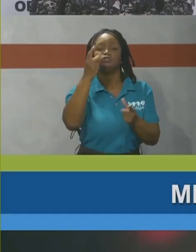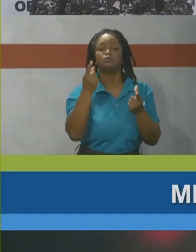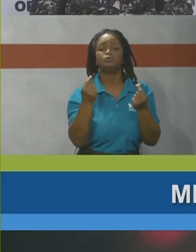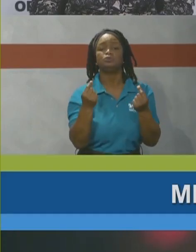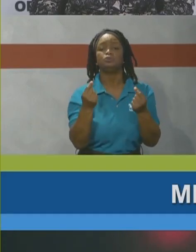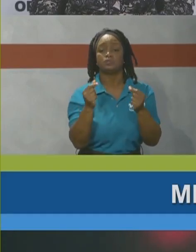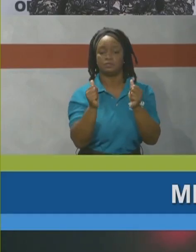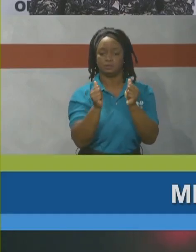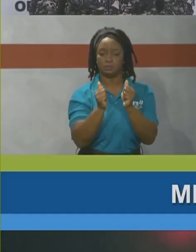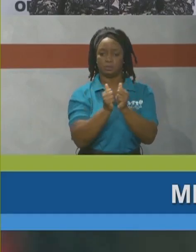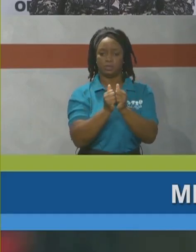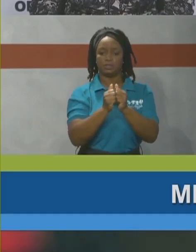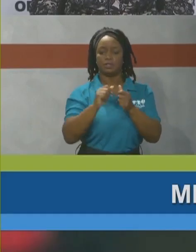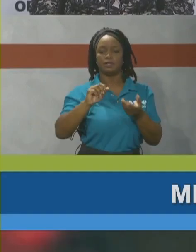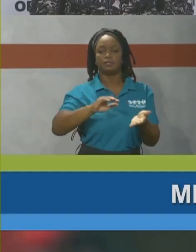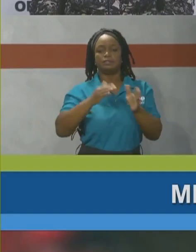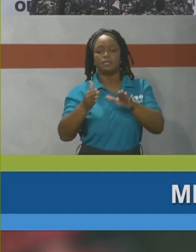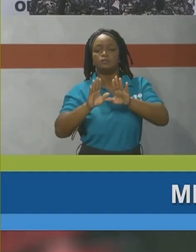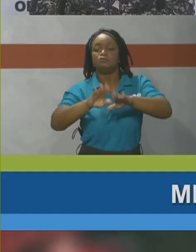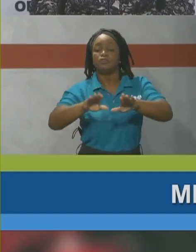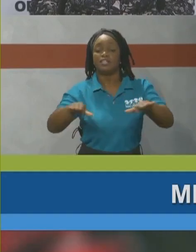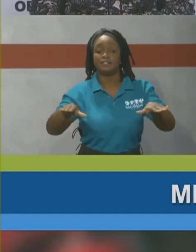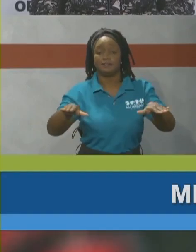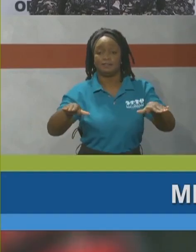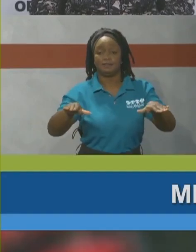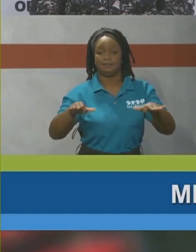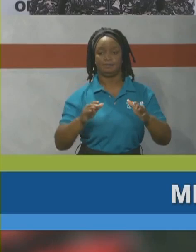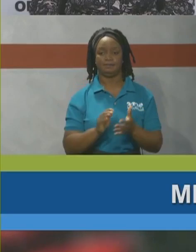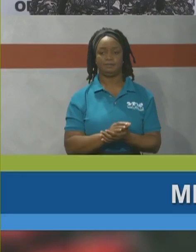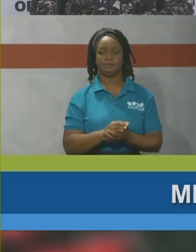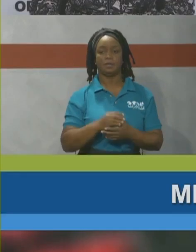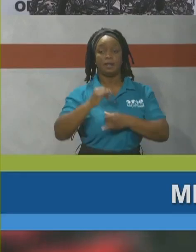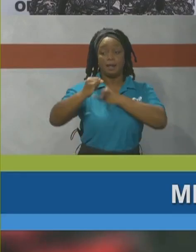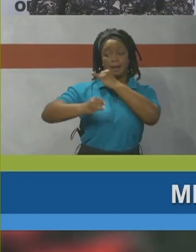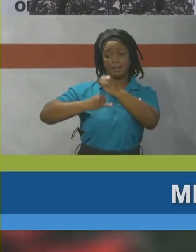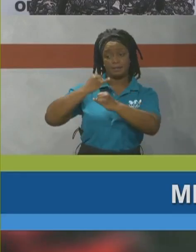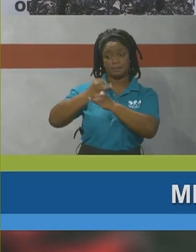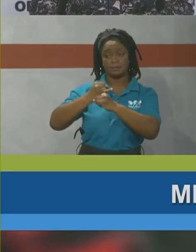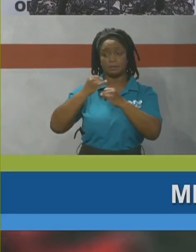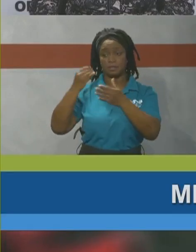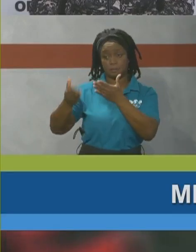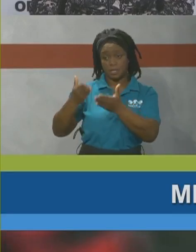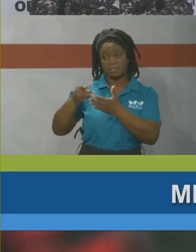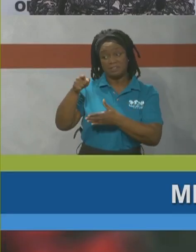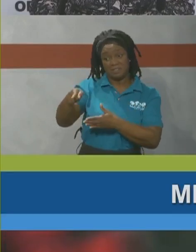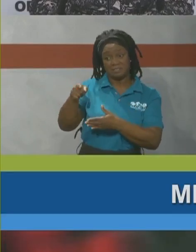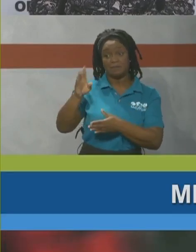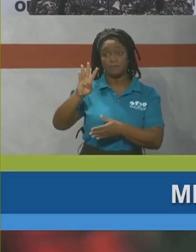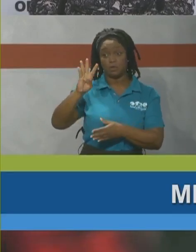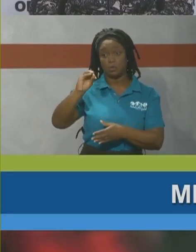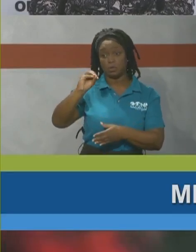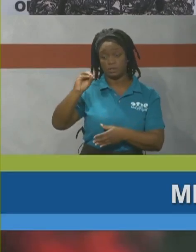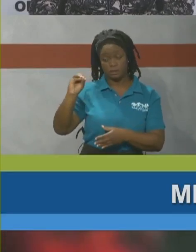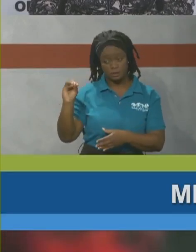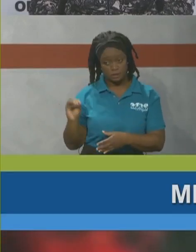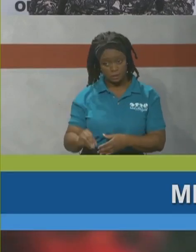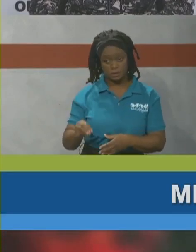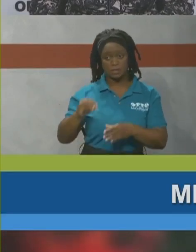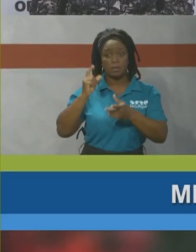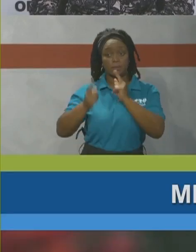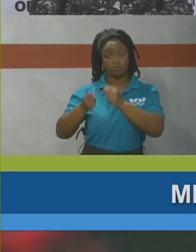And what we've found is that the average, the international average, is 0.4%. The Trinidad average